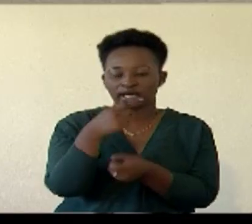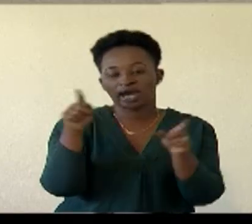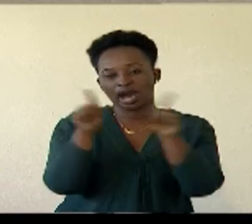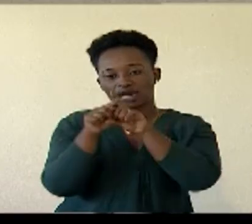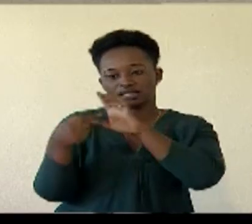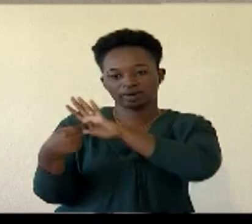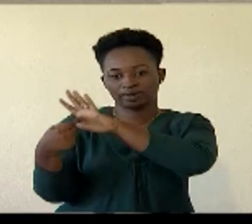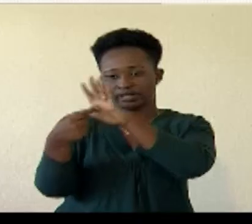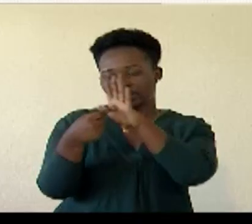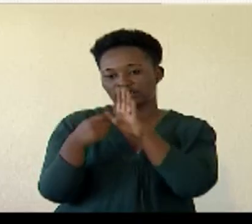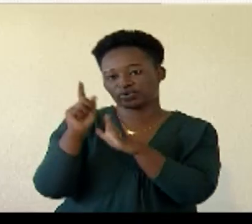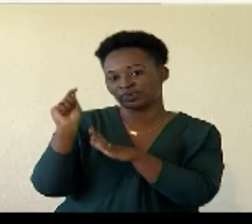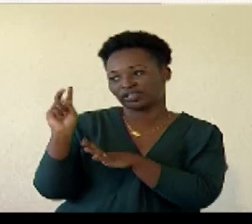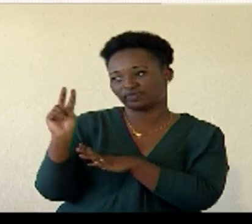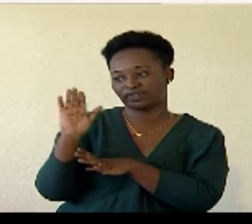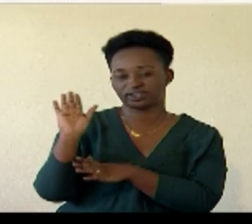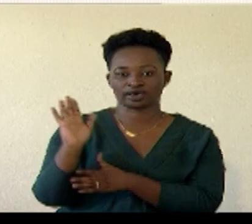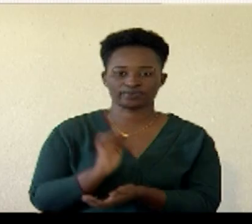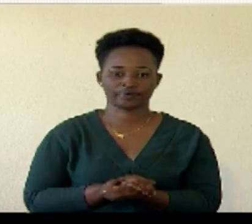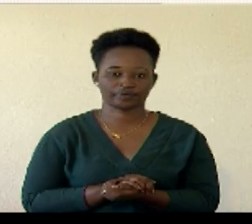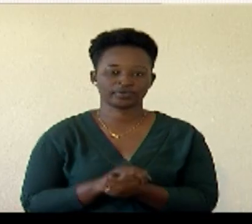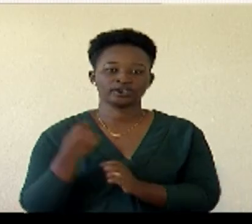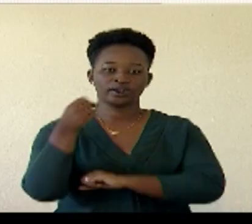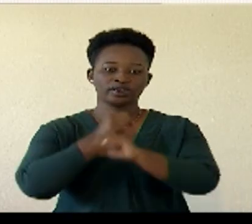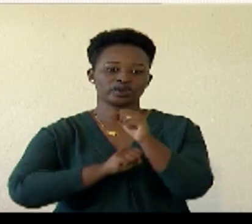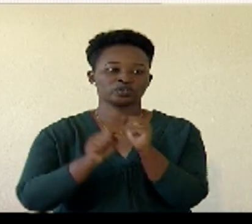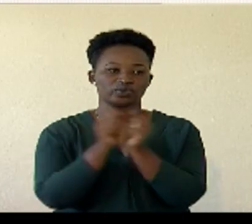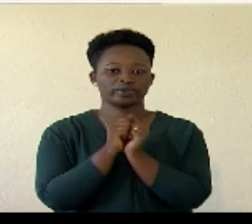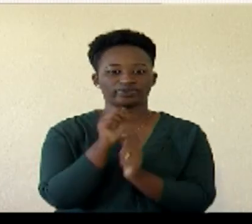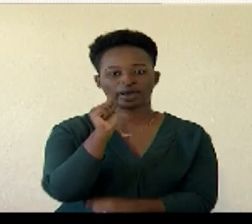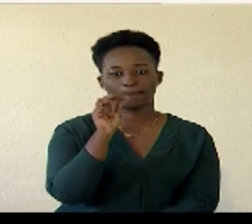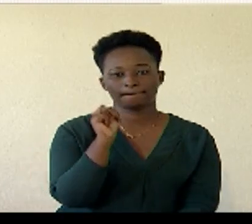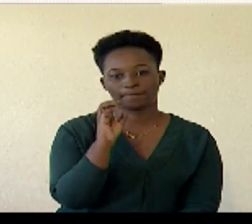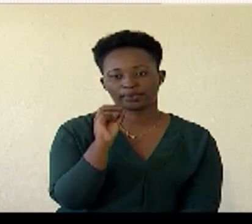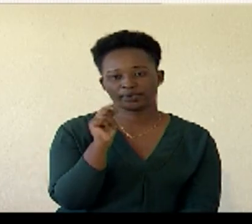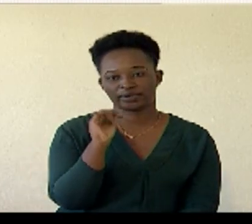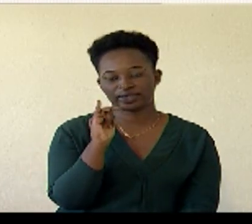the screen. So reaction with ammonium